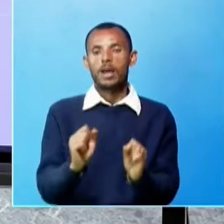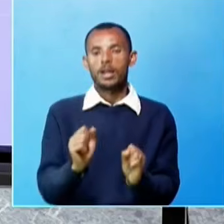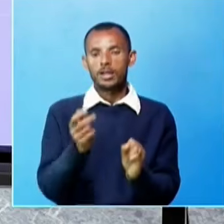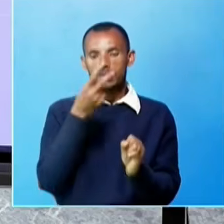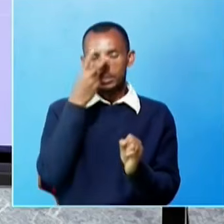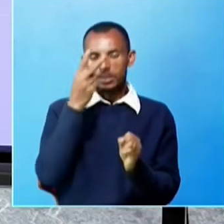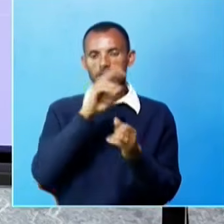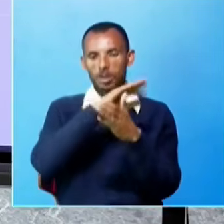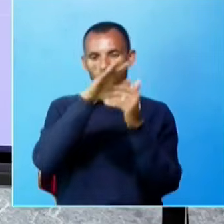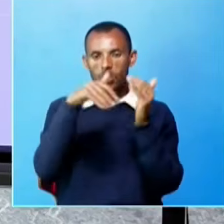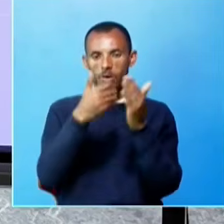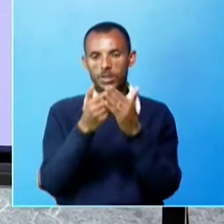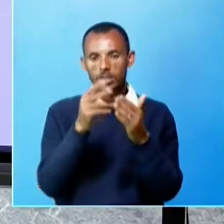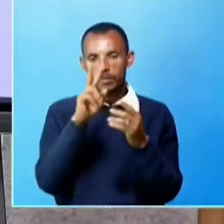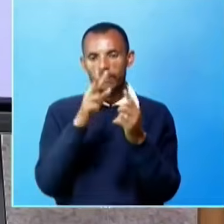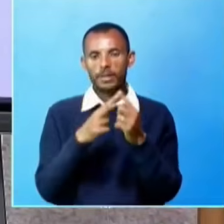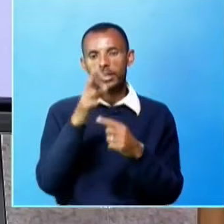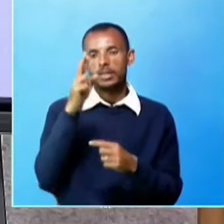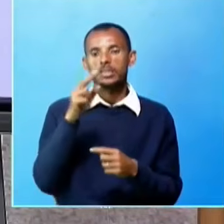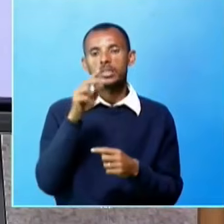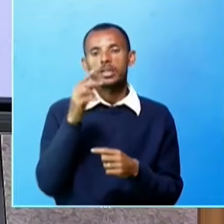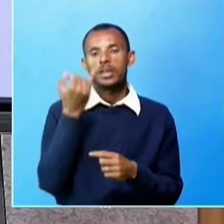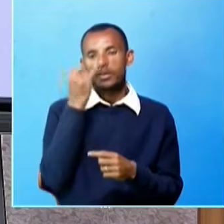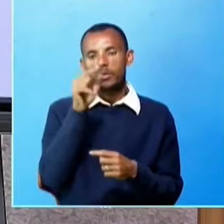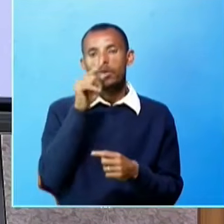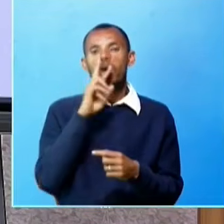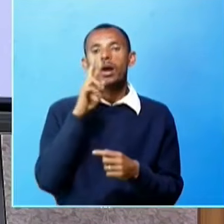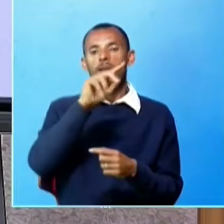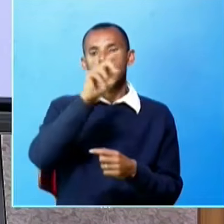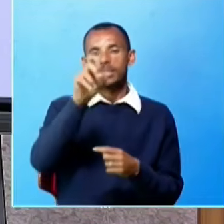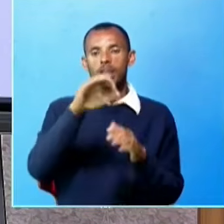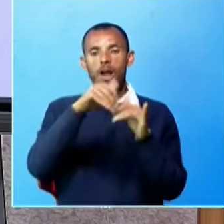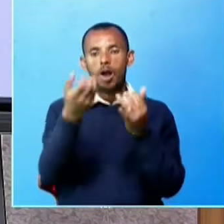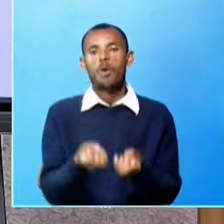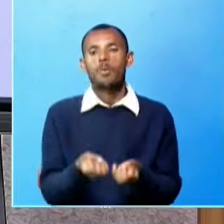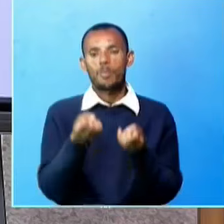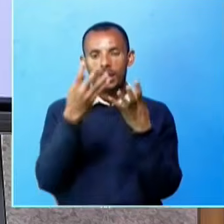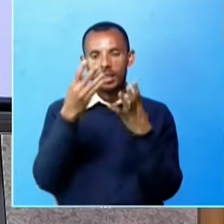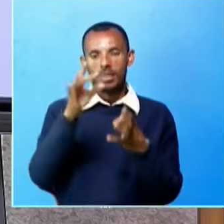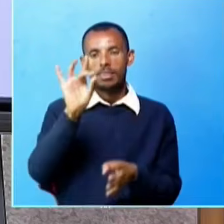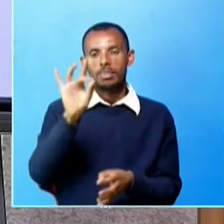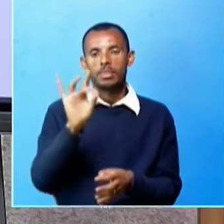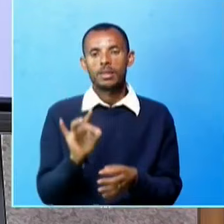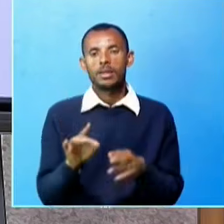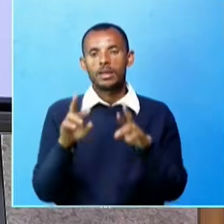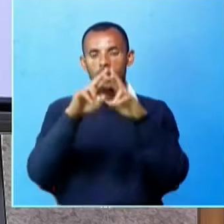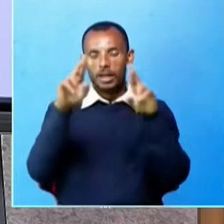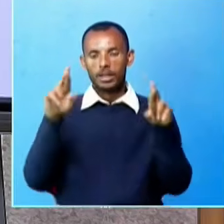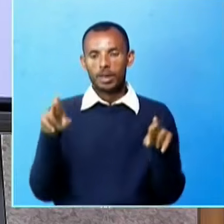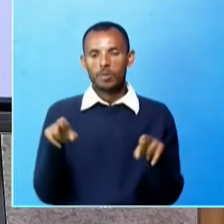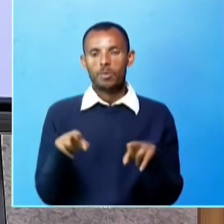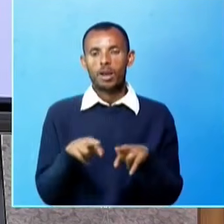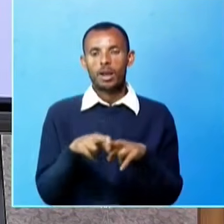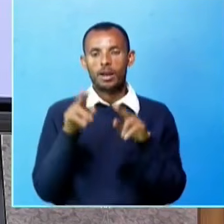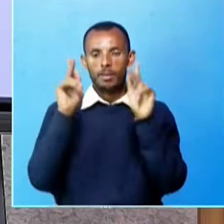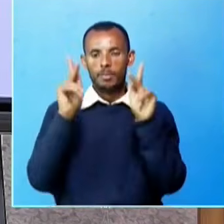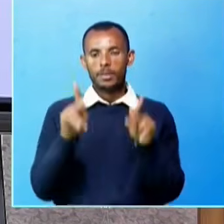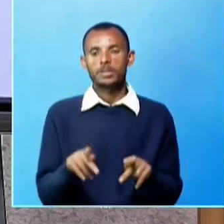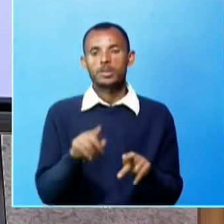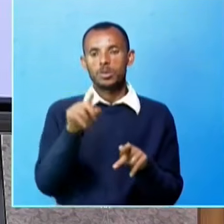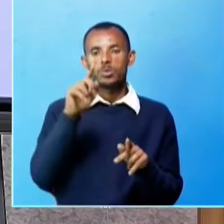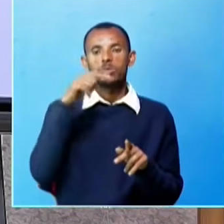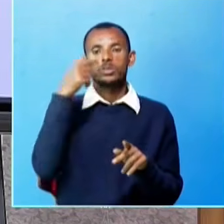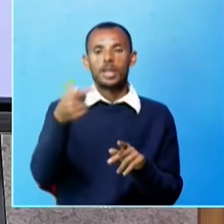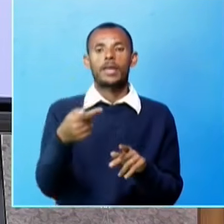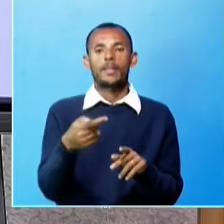the vertices. So totally, if you are asked to mention the number of vertices for a rectangular prism, you need to